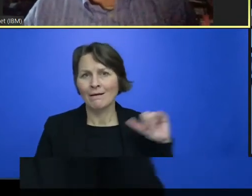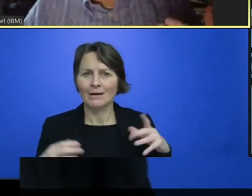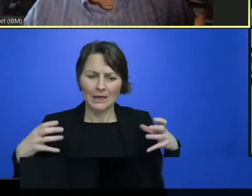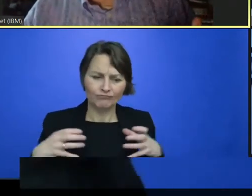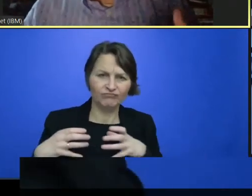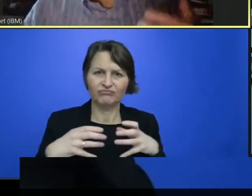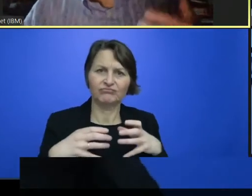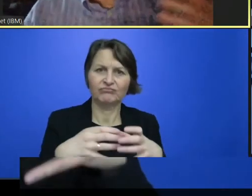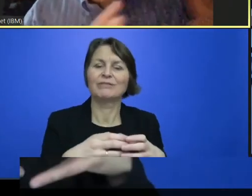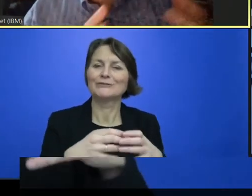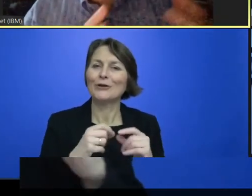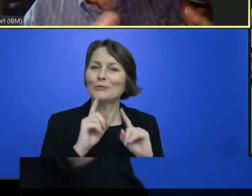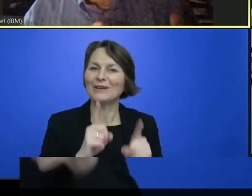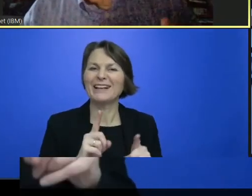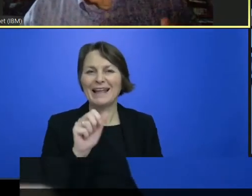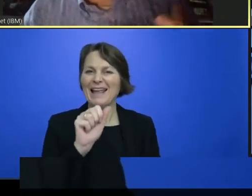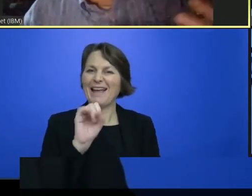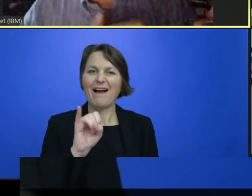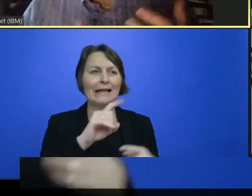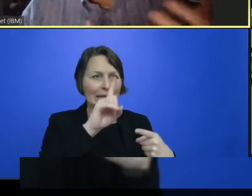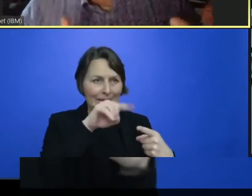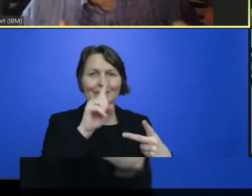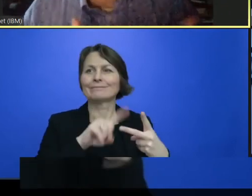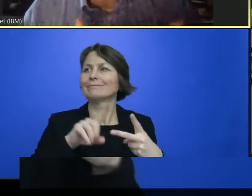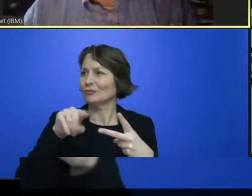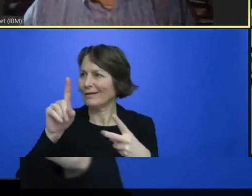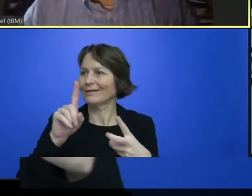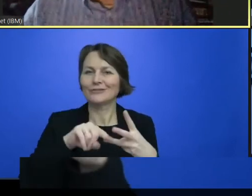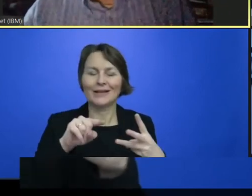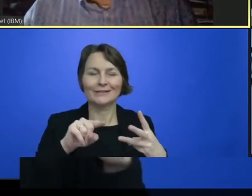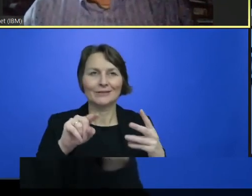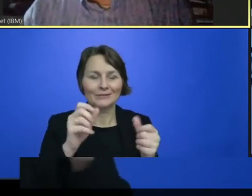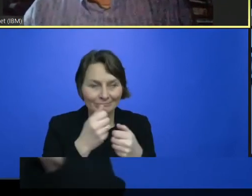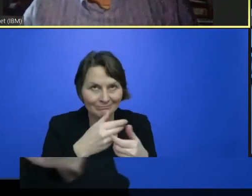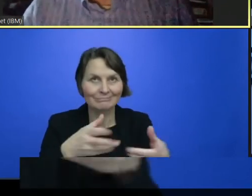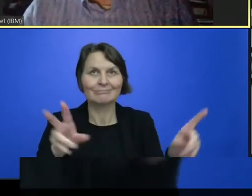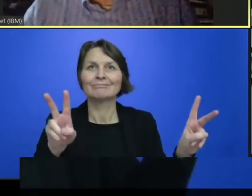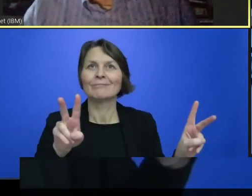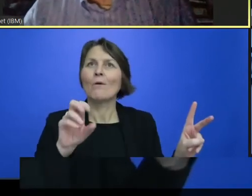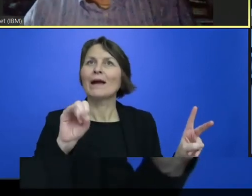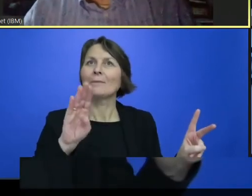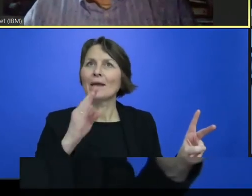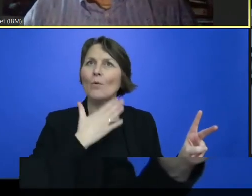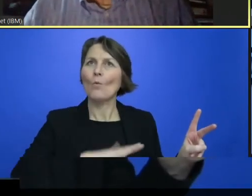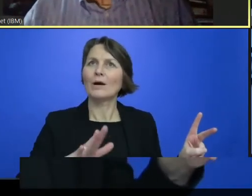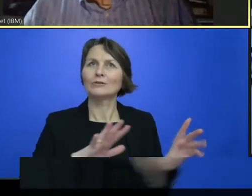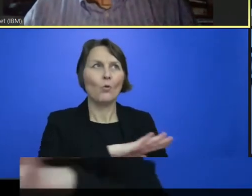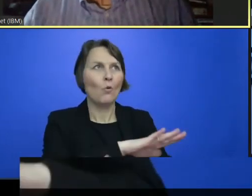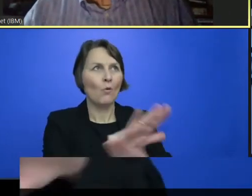Board, the AI vision that IBM has. It's extremely important.